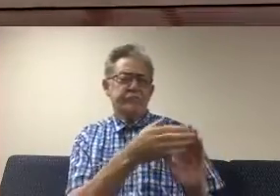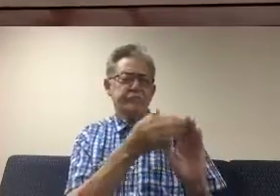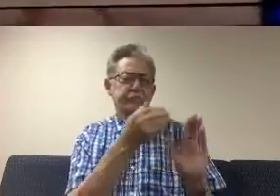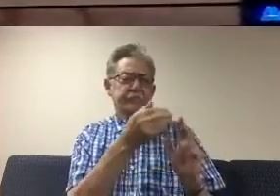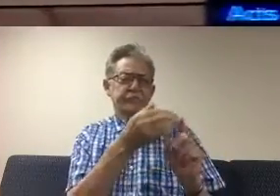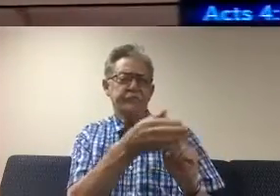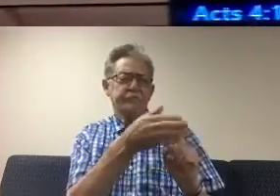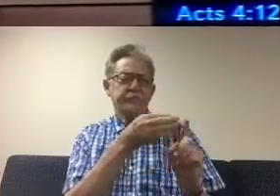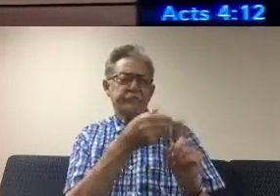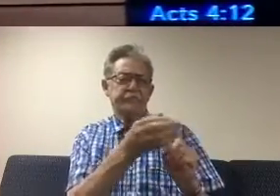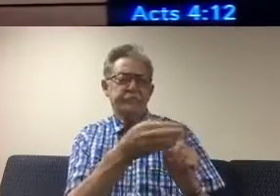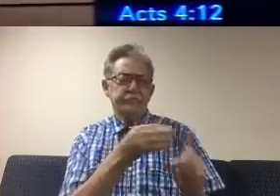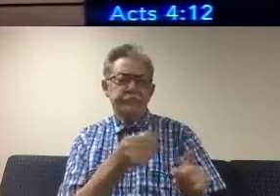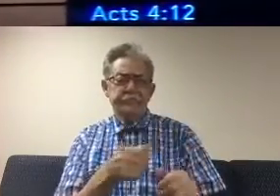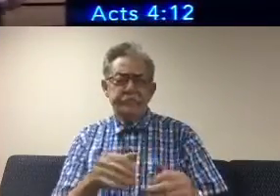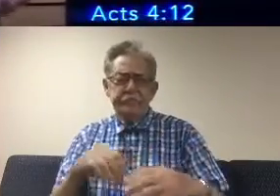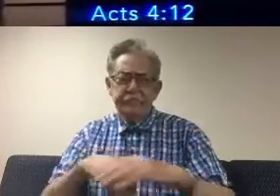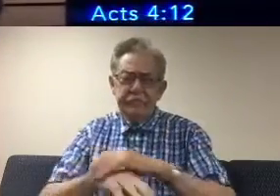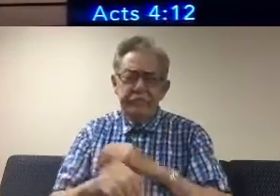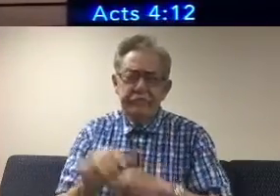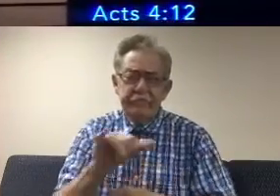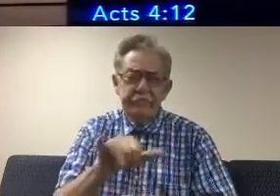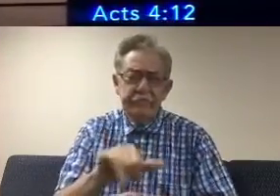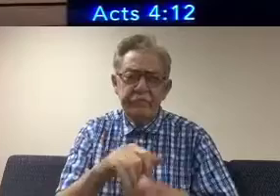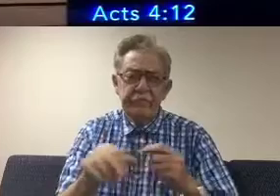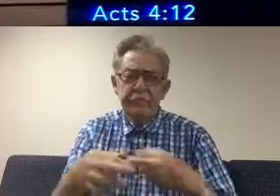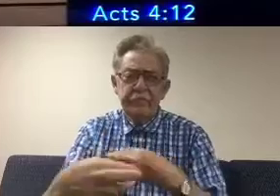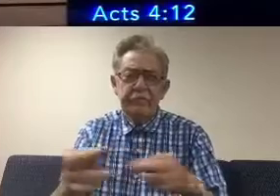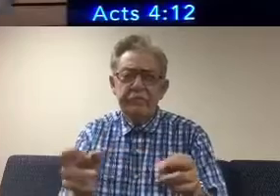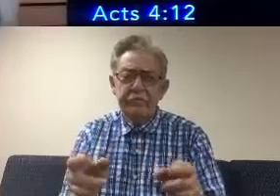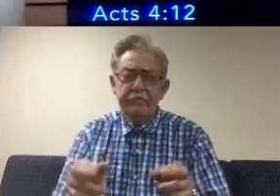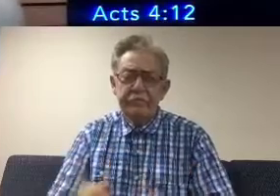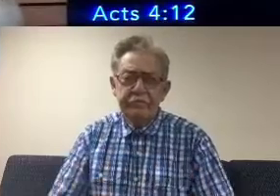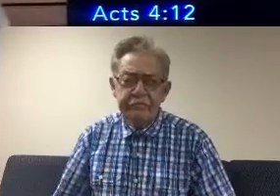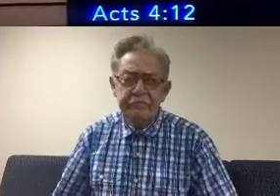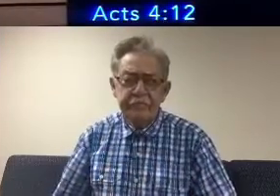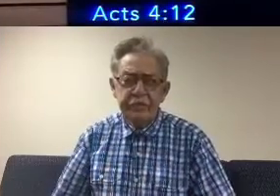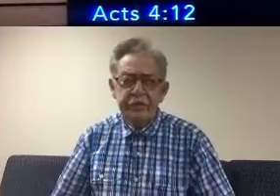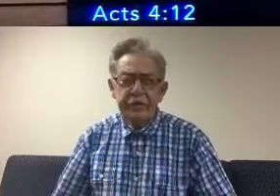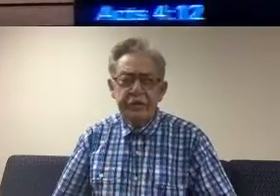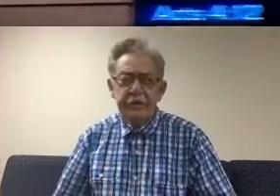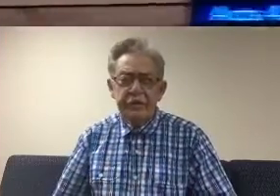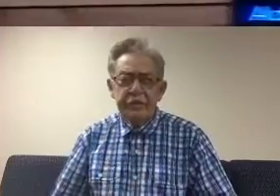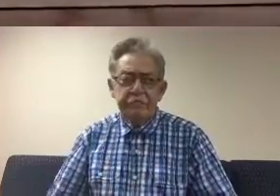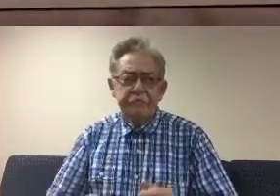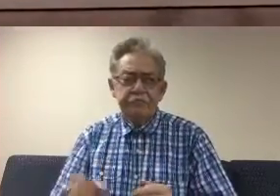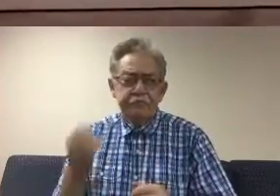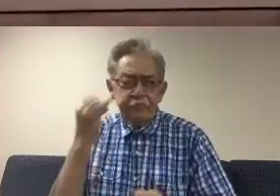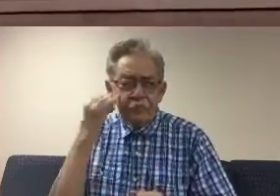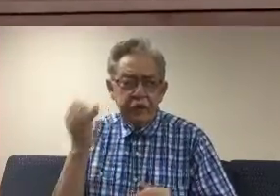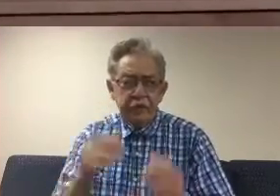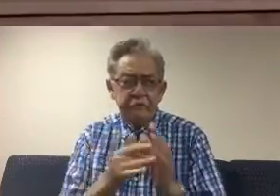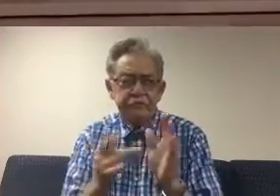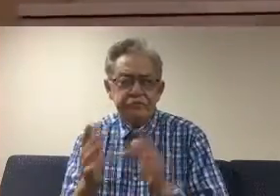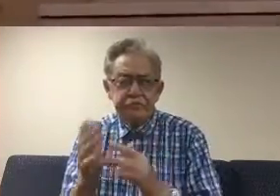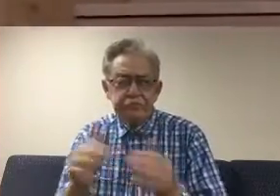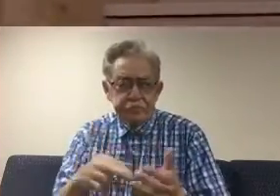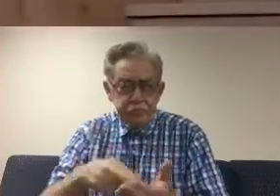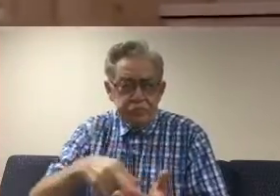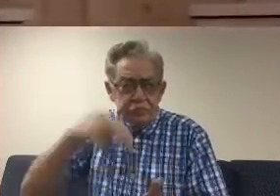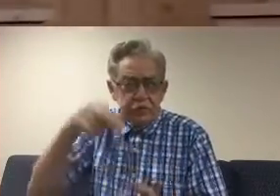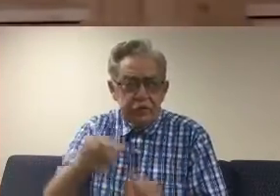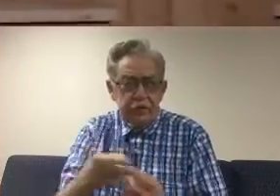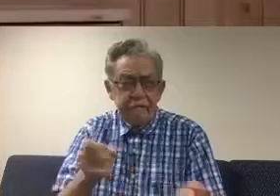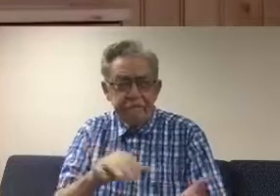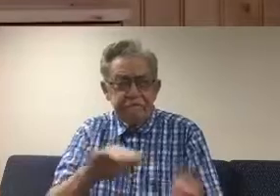It goes against, it threatens their future. I mean, my goodness, if Jesus is raised from the dead, then the whole